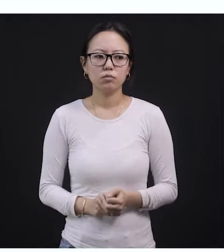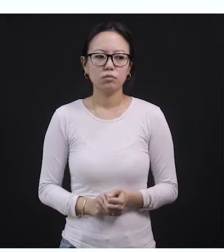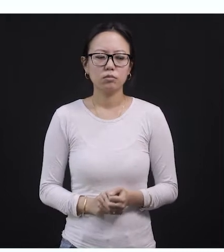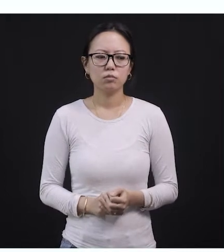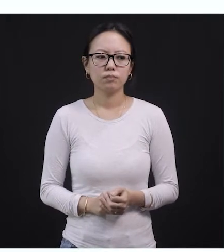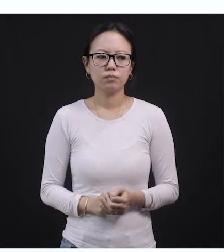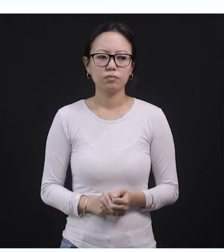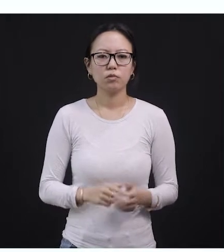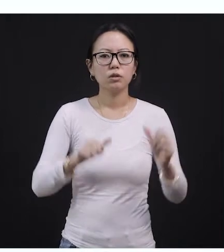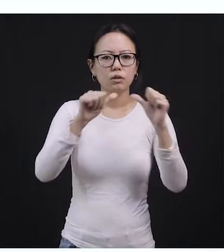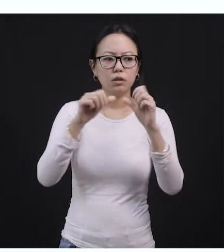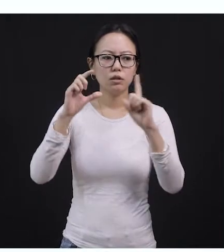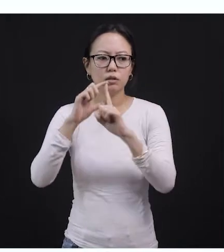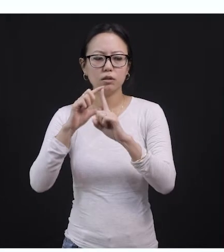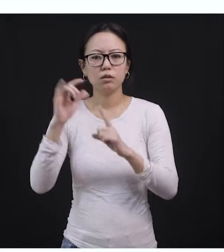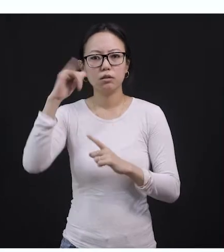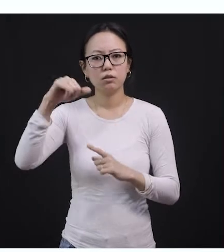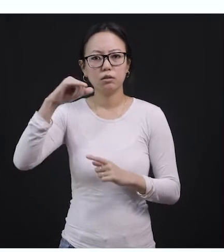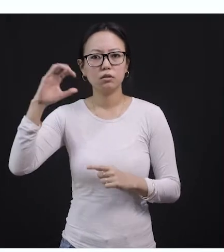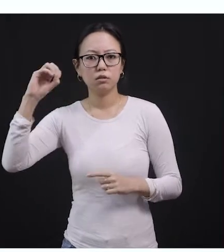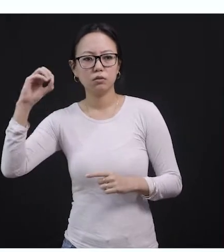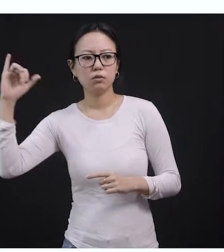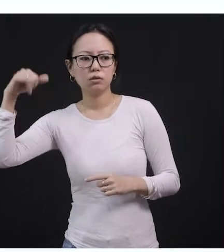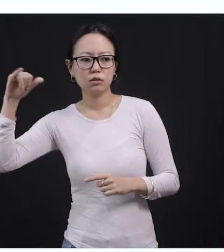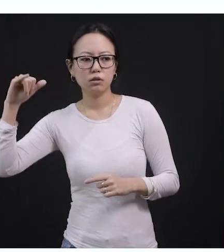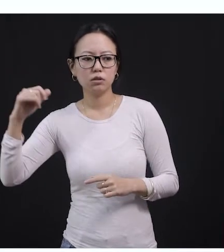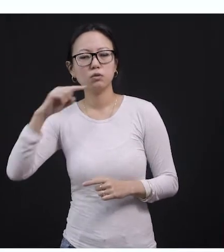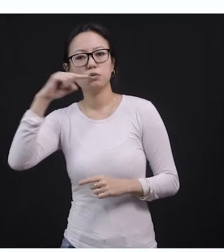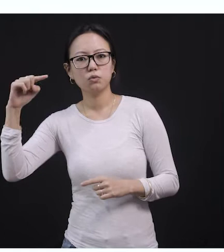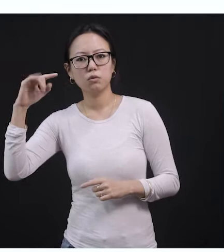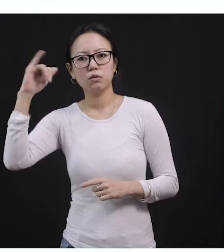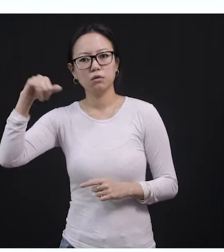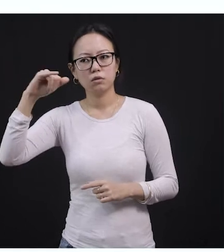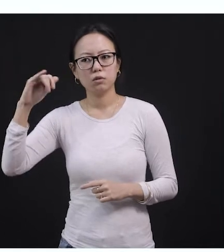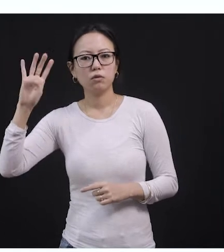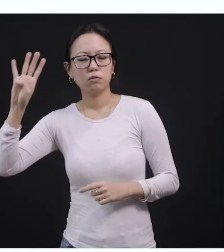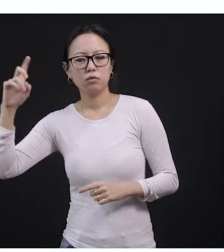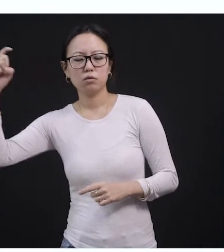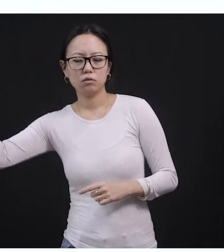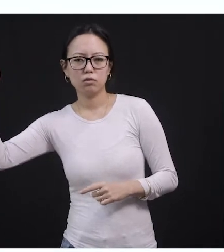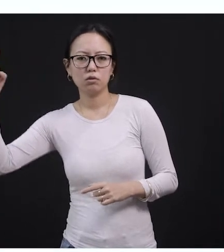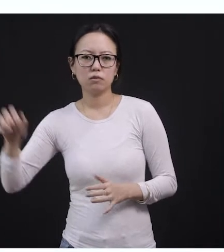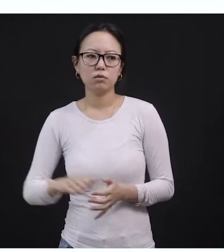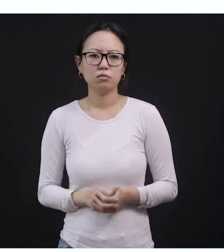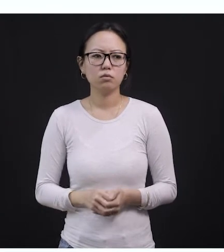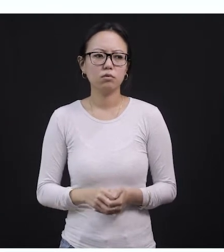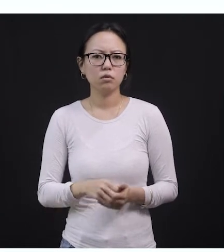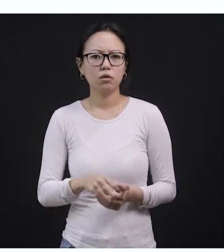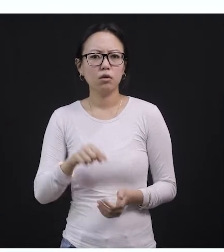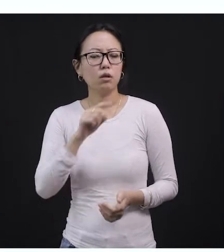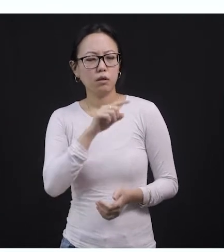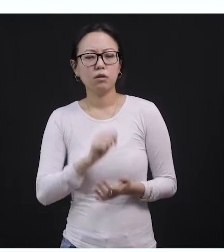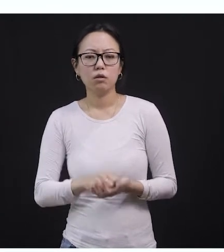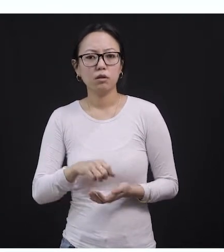AD 606. At that time, he was just 16 or 17 years old. That was